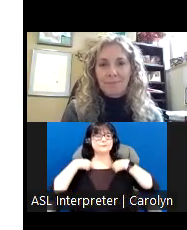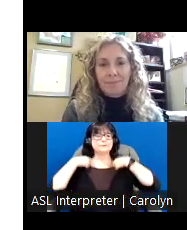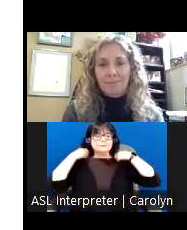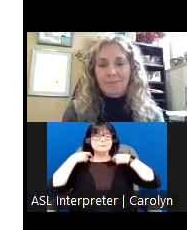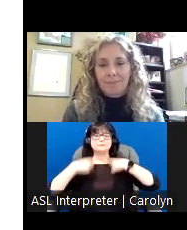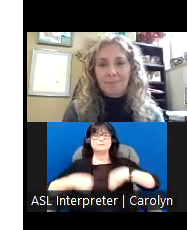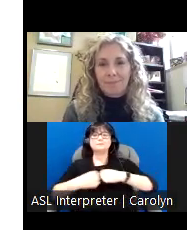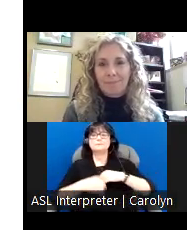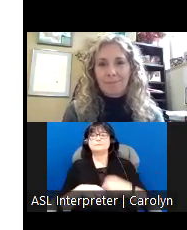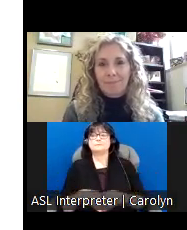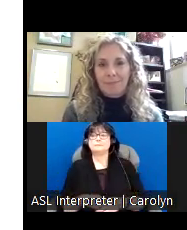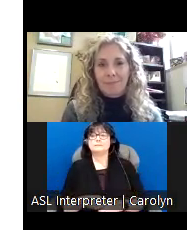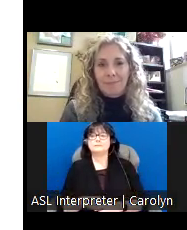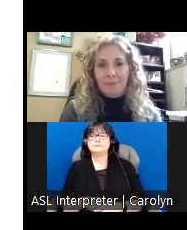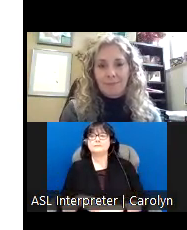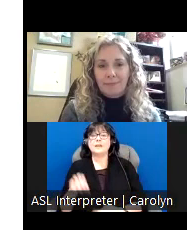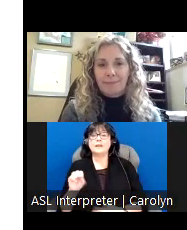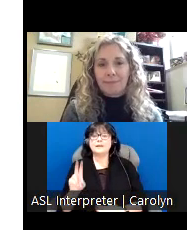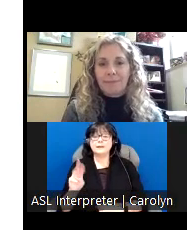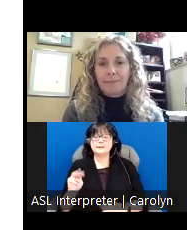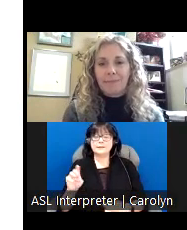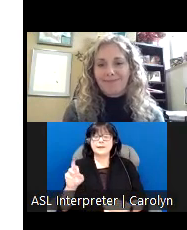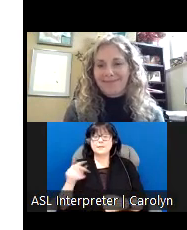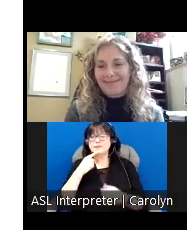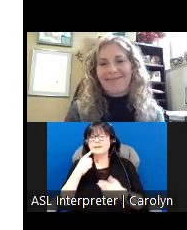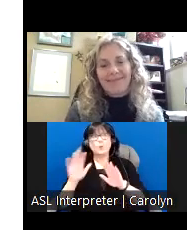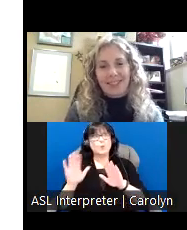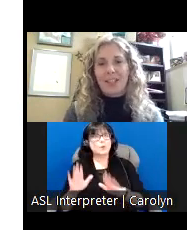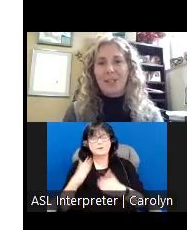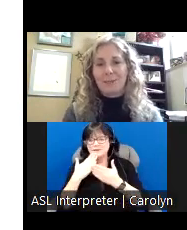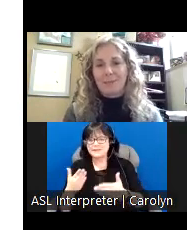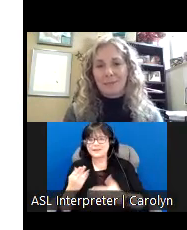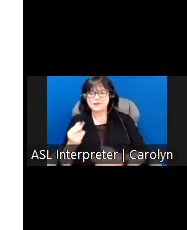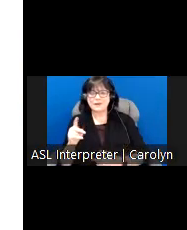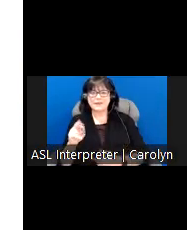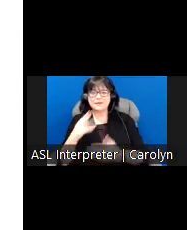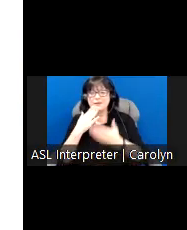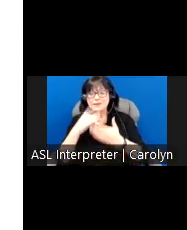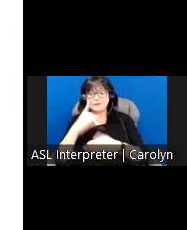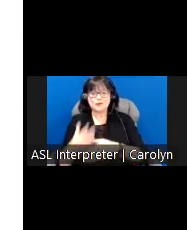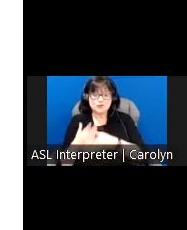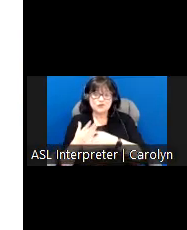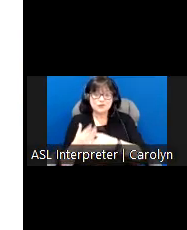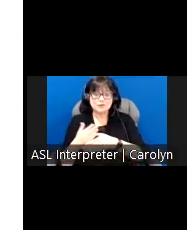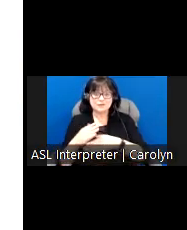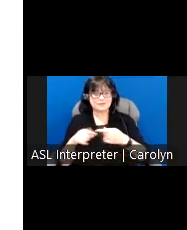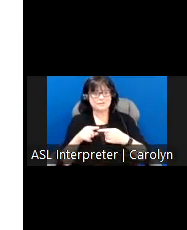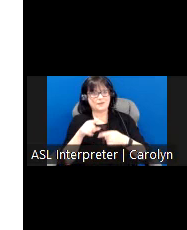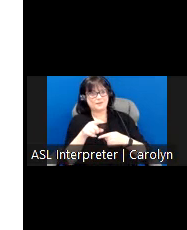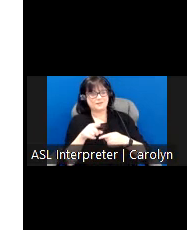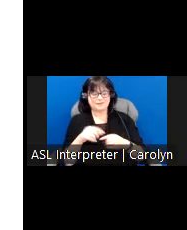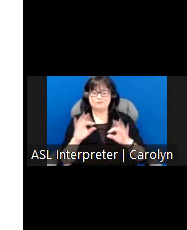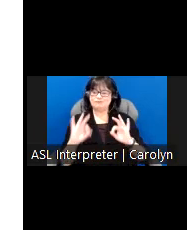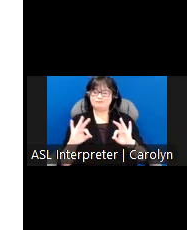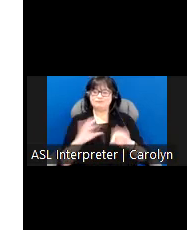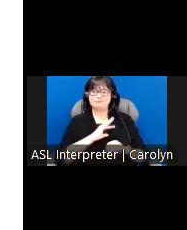Wonderful. Thank you, Heather, so much for sharing so much information about Skills Marker and how it works. Just before we welcome our next